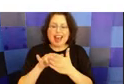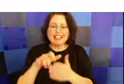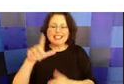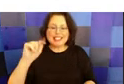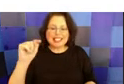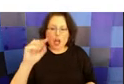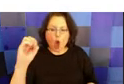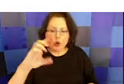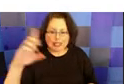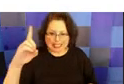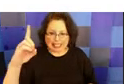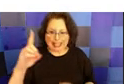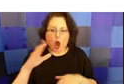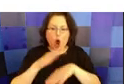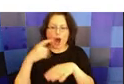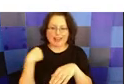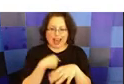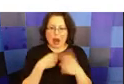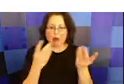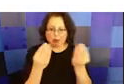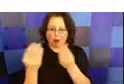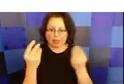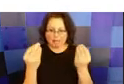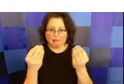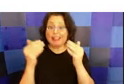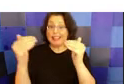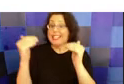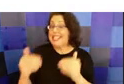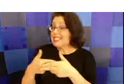transit-oriented development on our property. Next slide, please.